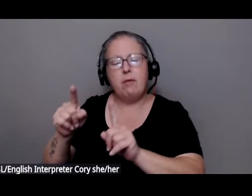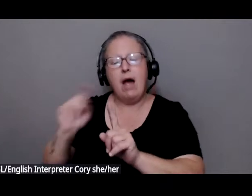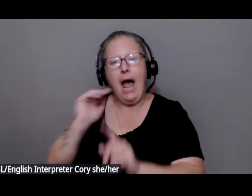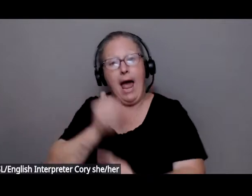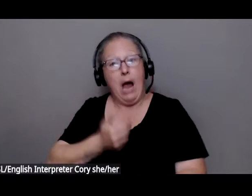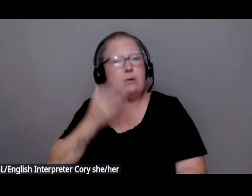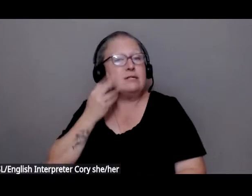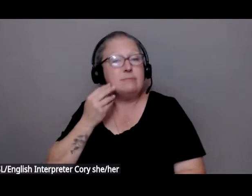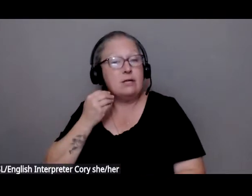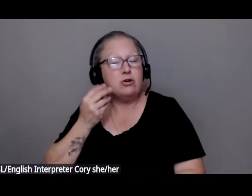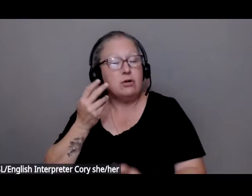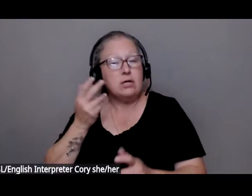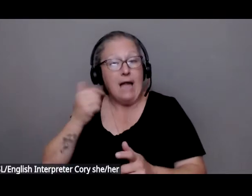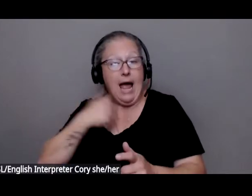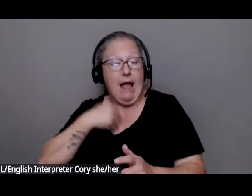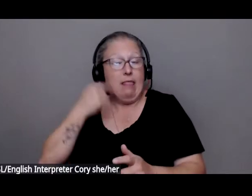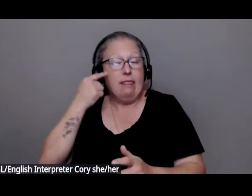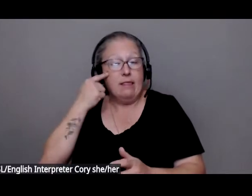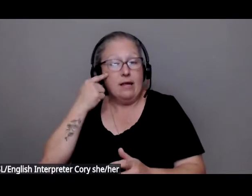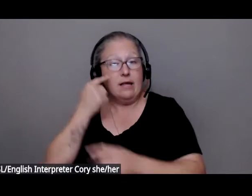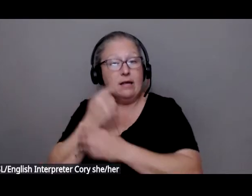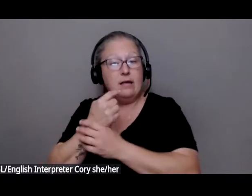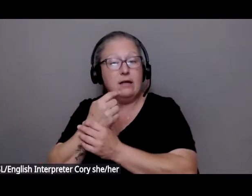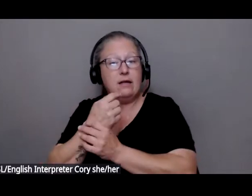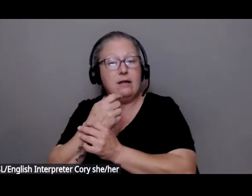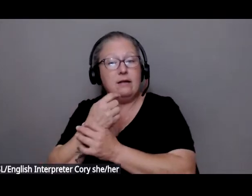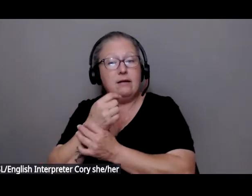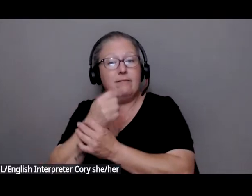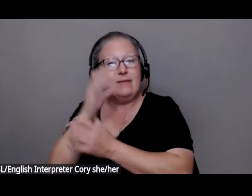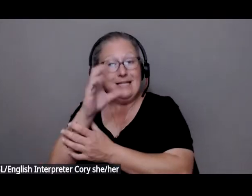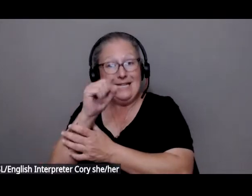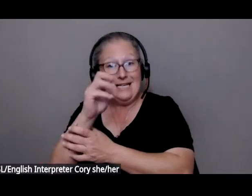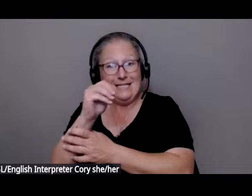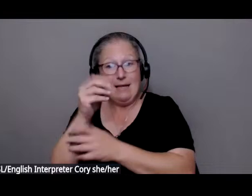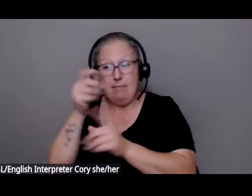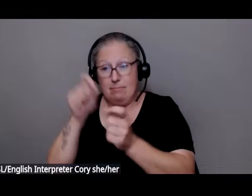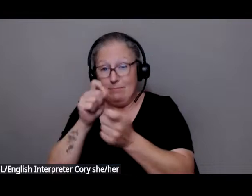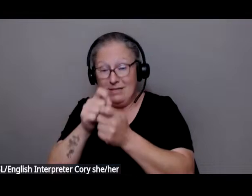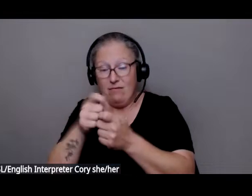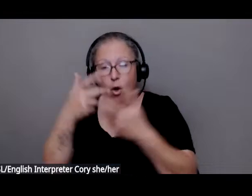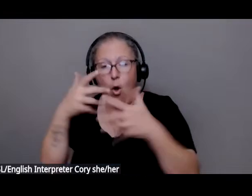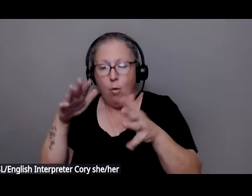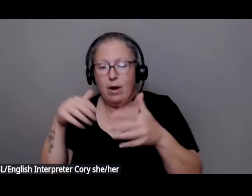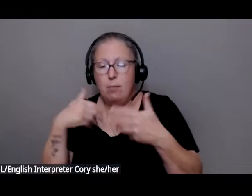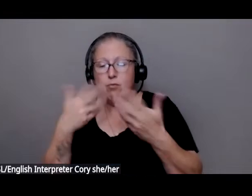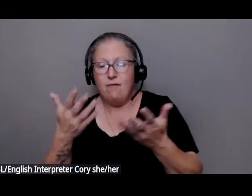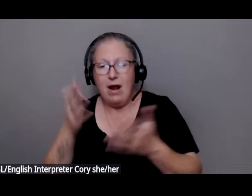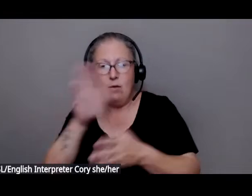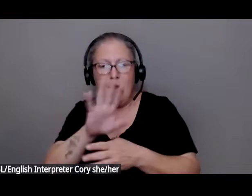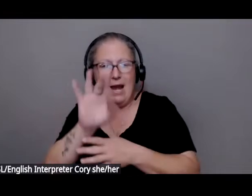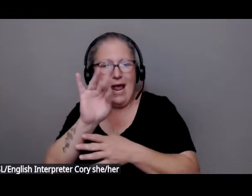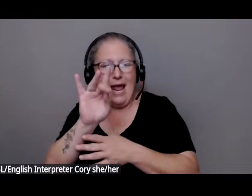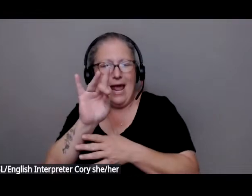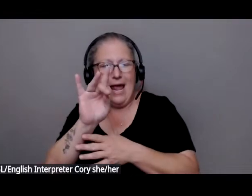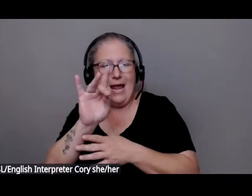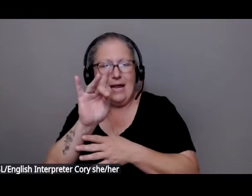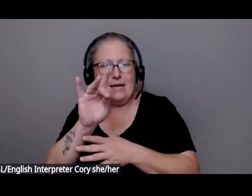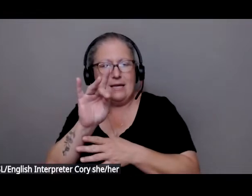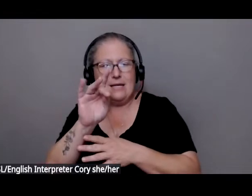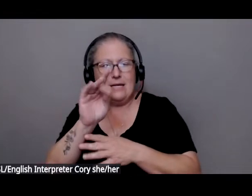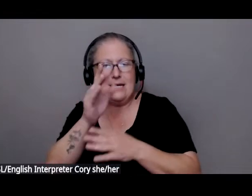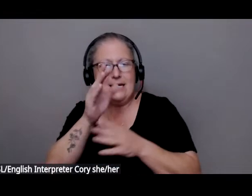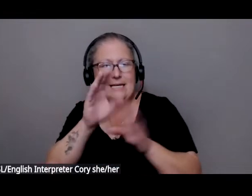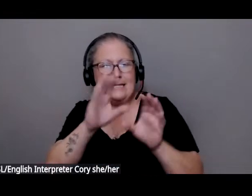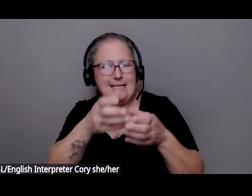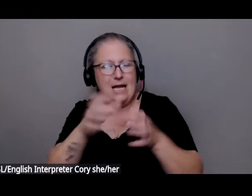experience is that, I mean, I think CSM in particular is already providing about 8 sections of coursework